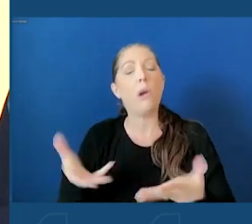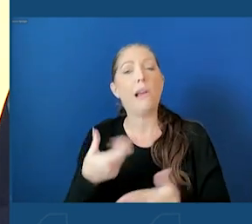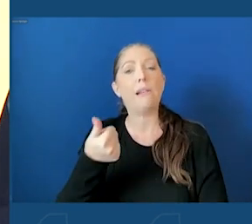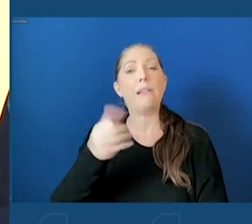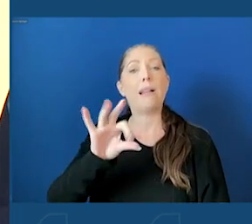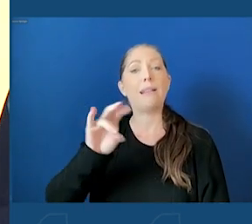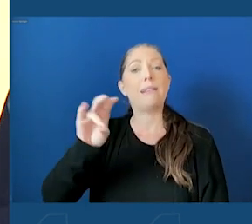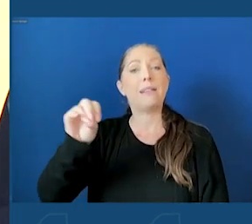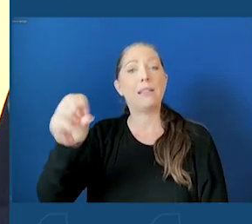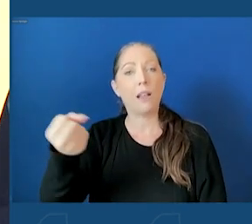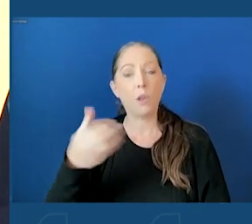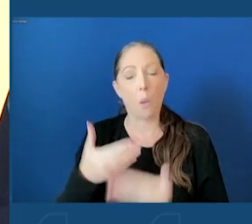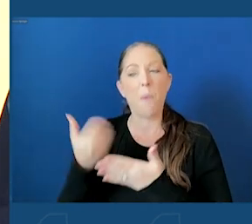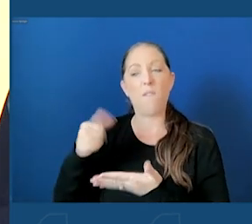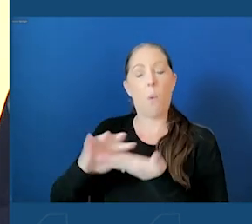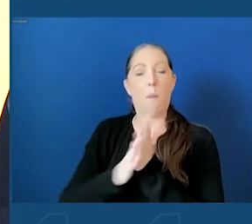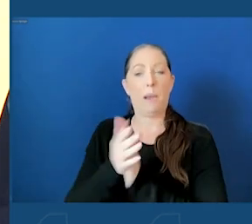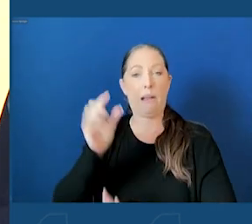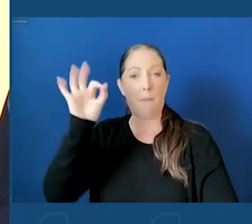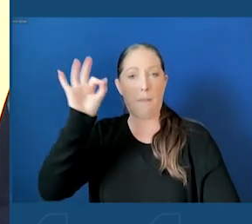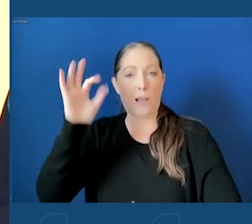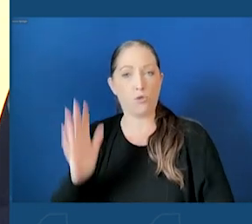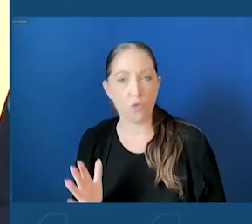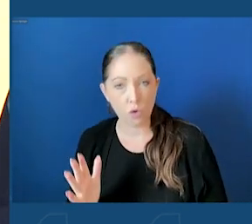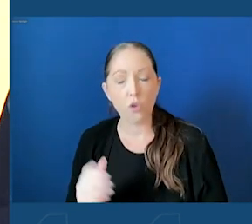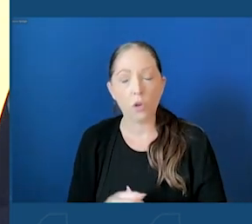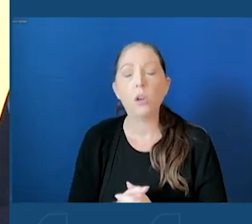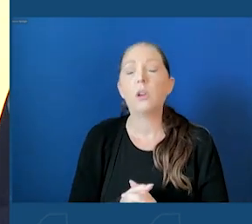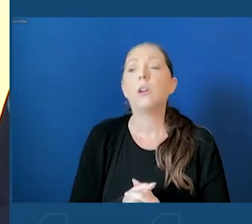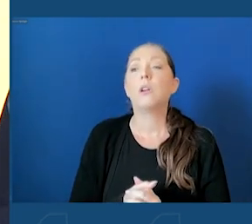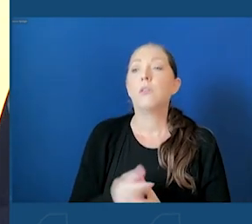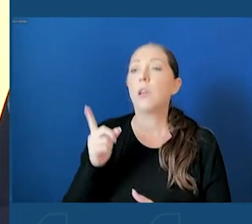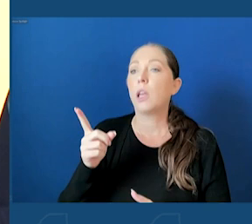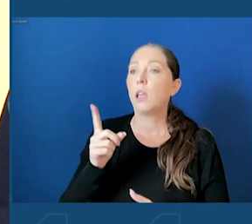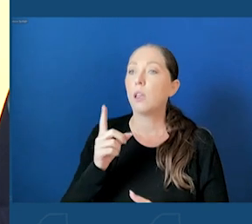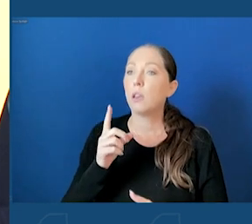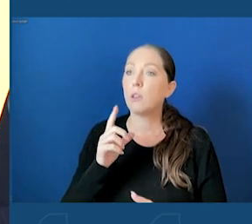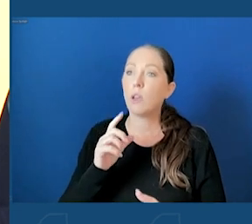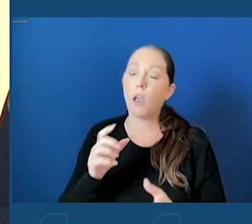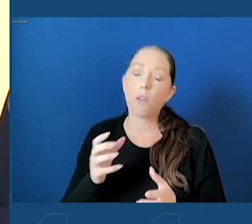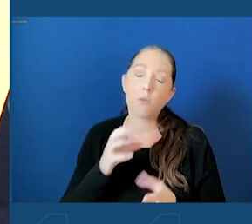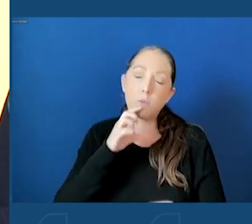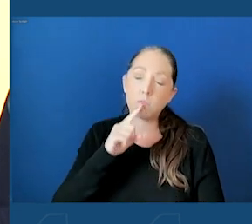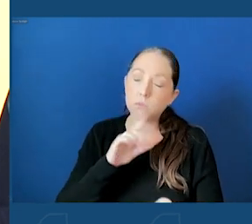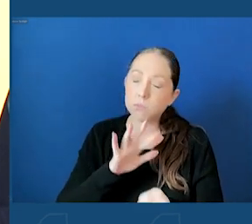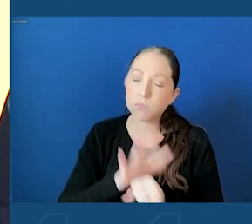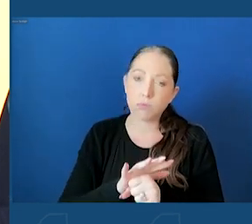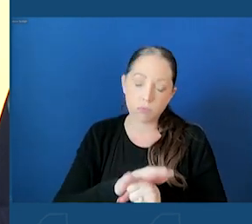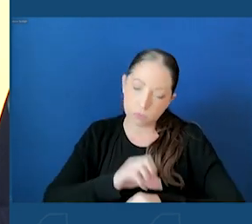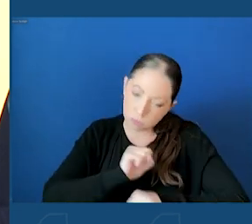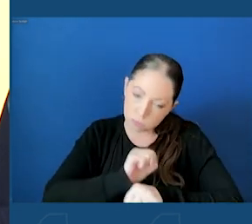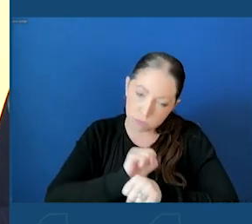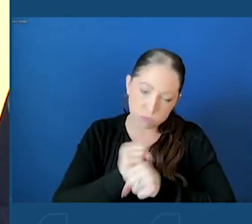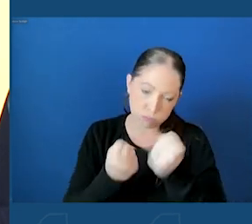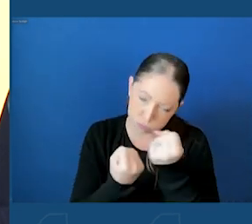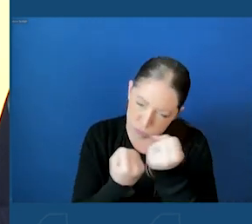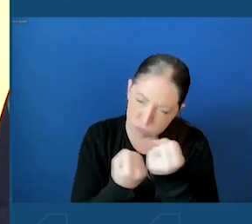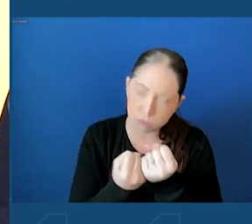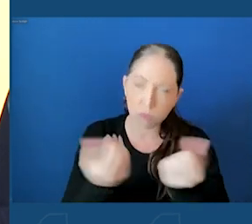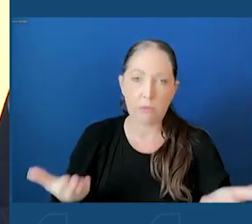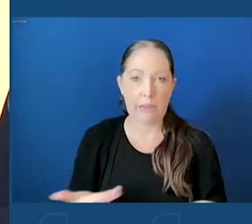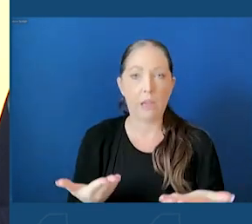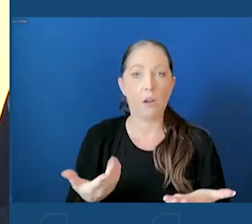became a pastor. He worked here. He was dedicated to this place. And he's the one who brought me here. We used to come here and play basketball.